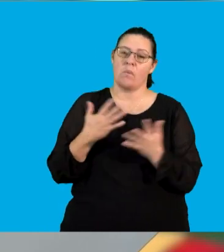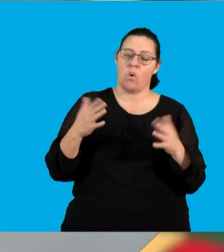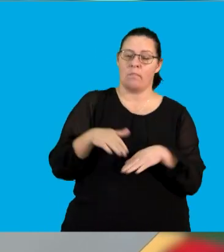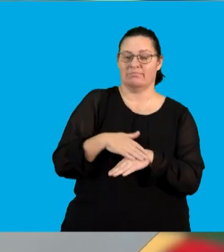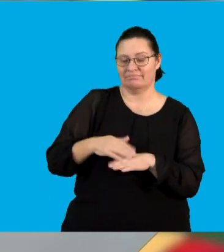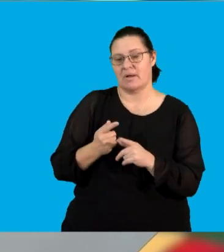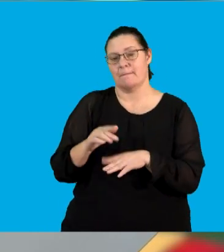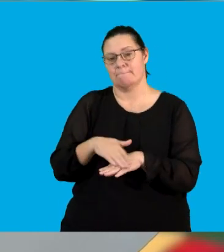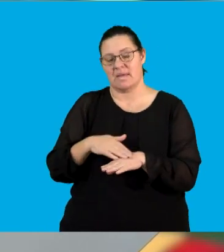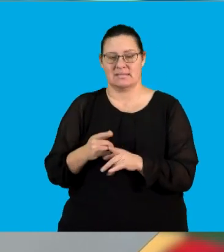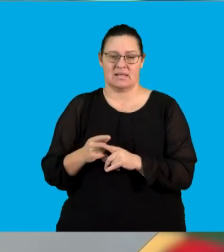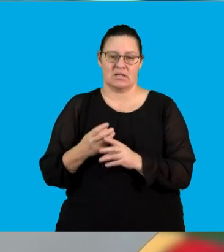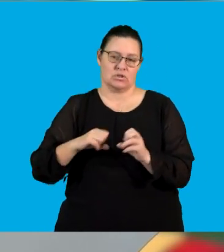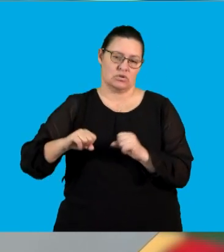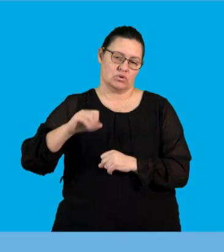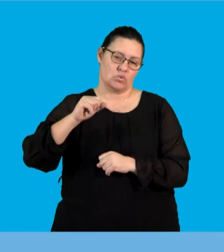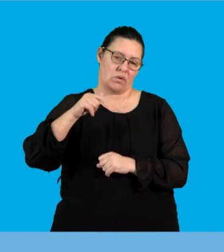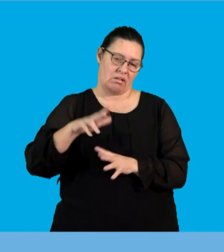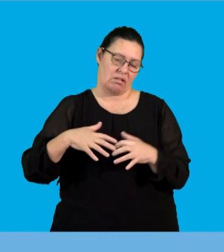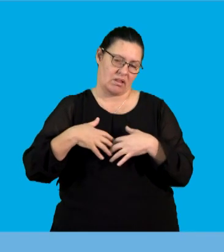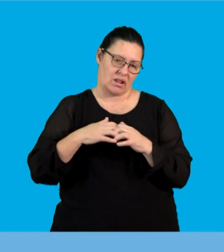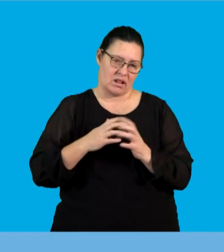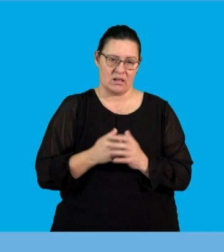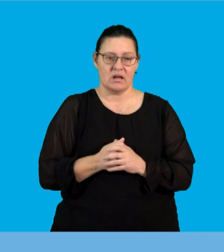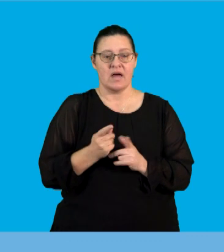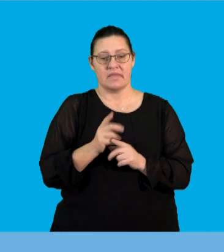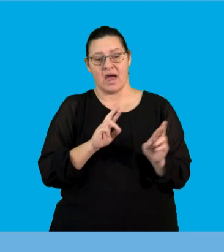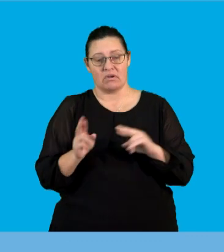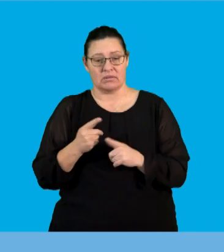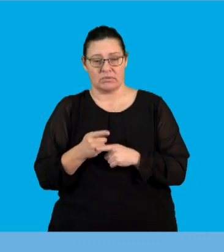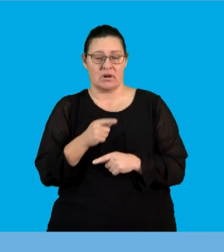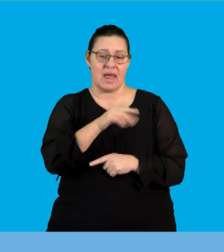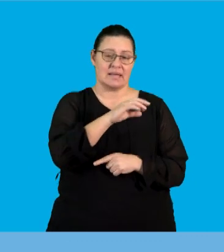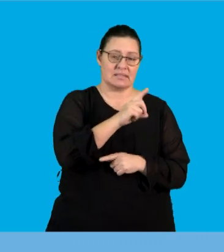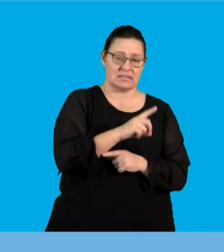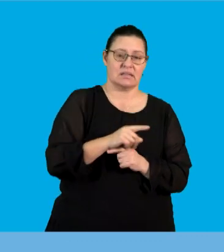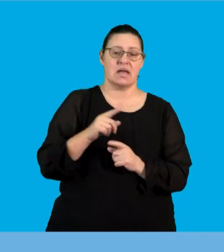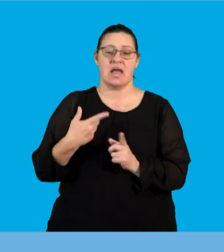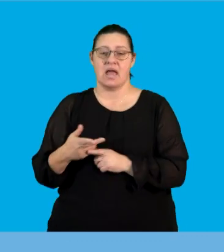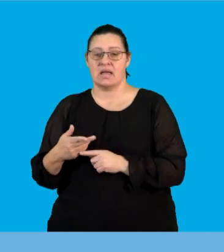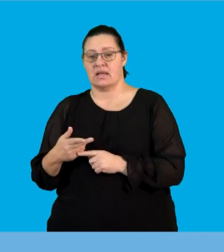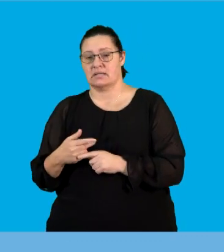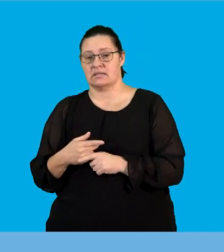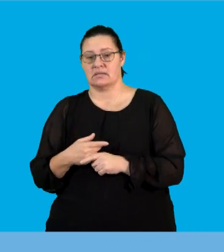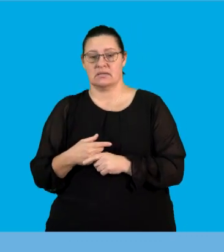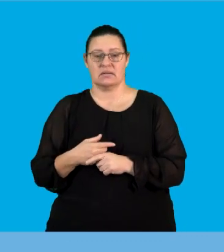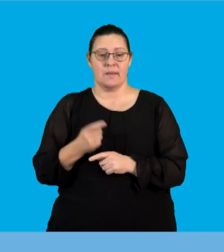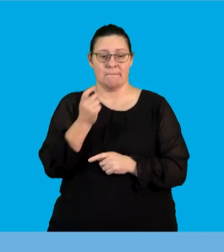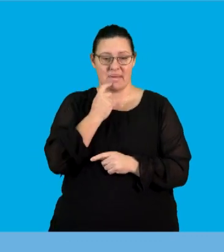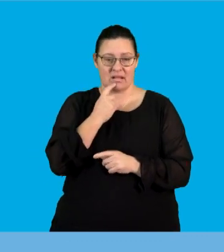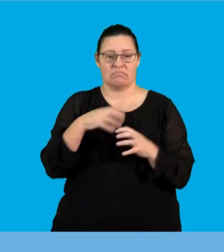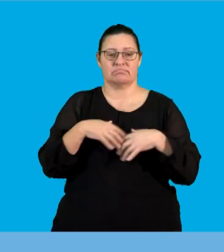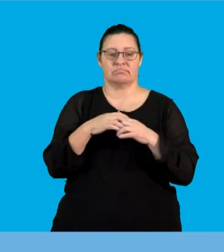much basic soil. And then lastly, the reaction between an acid and a metal produces salt and hydrogen